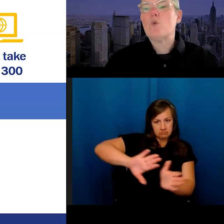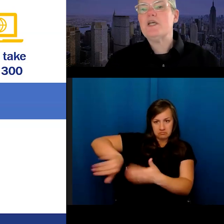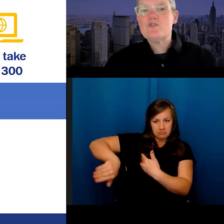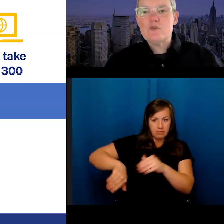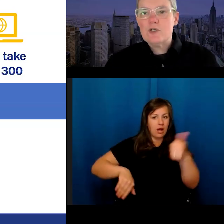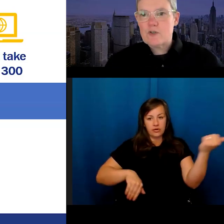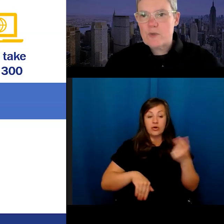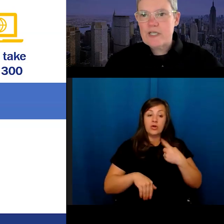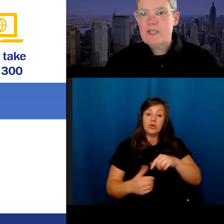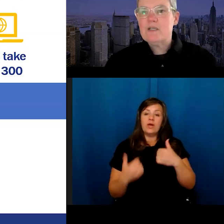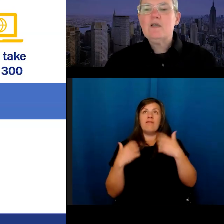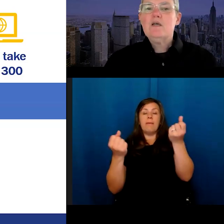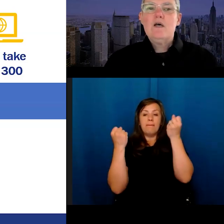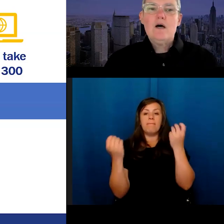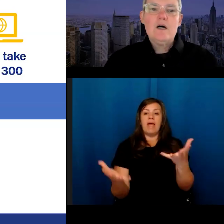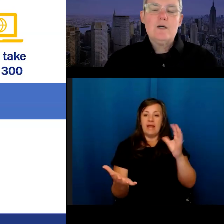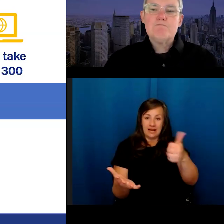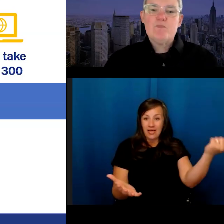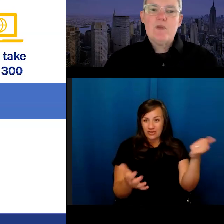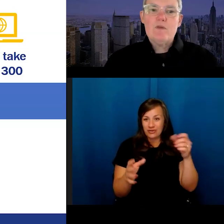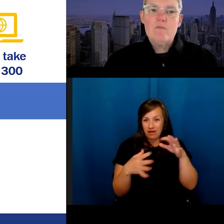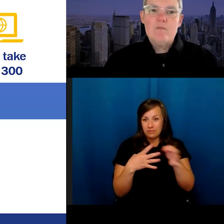many more ways to earn credit